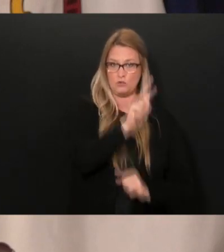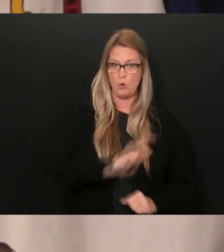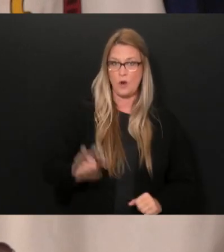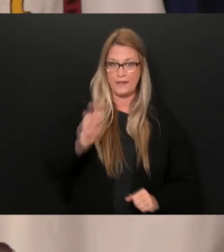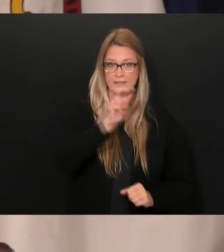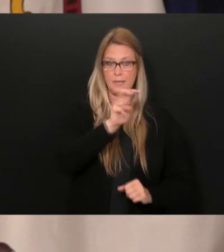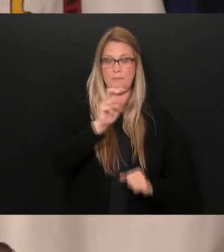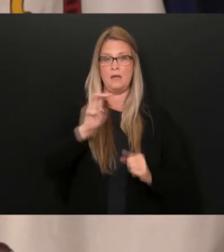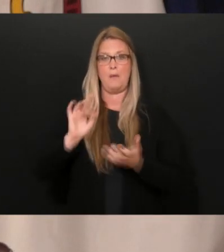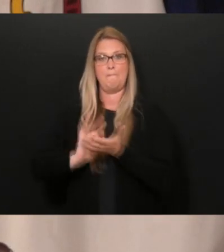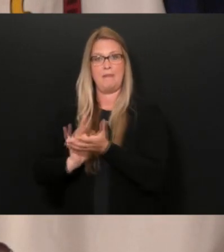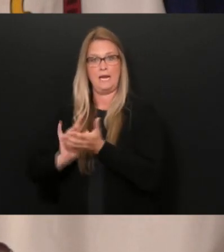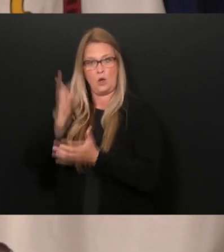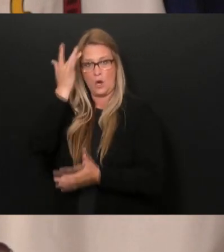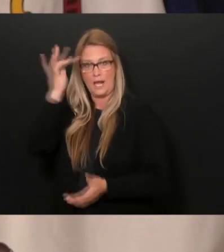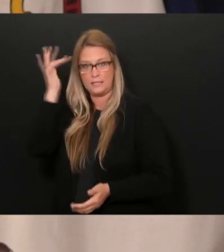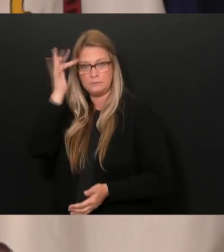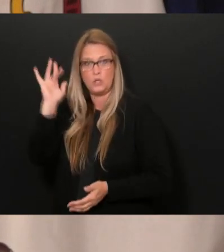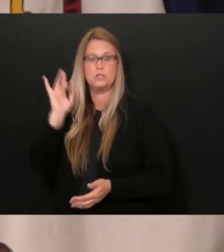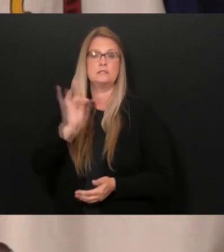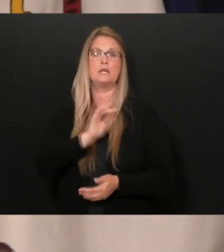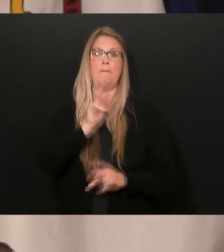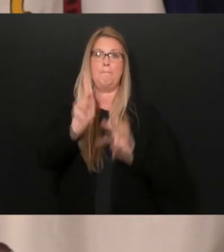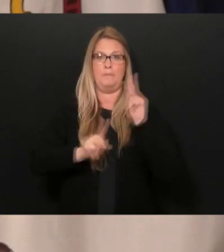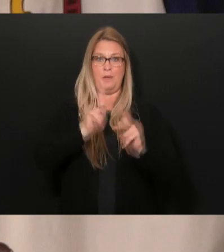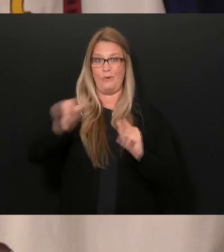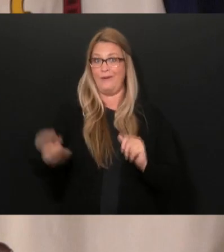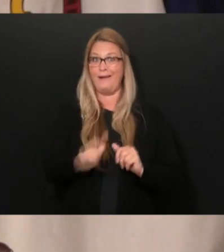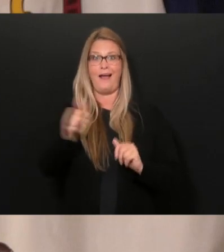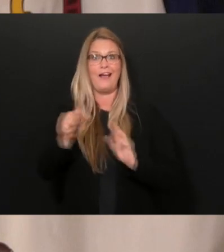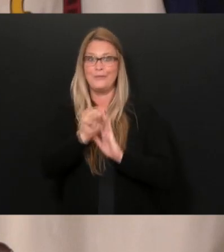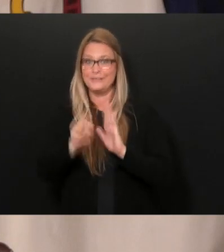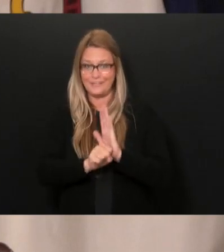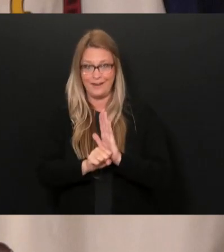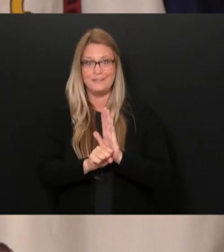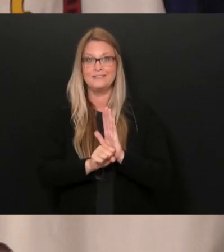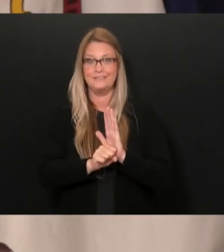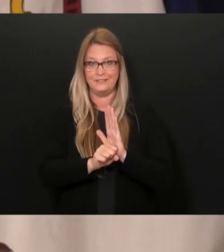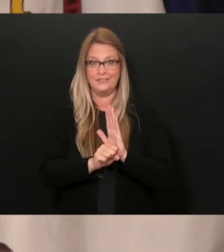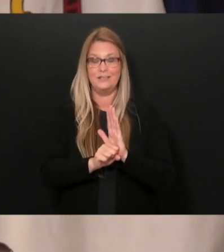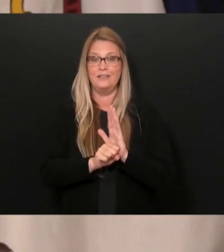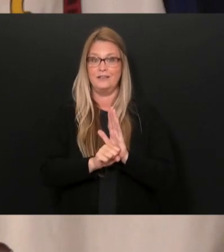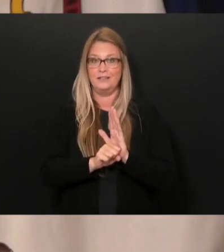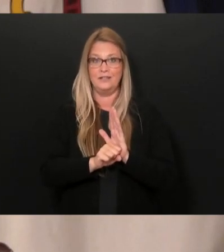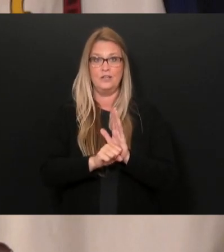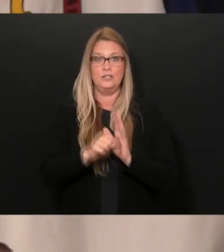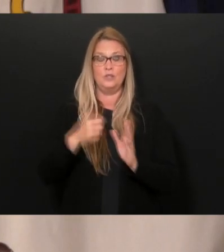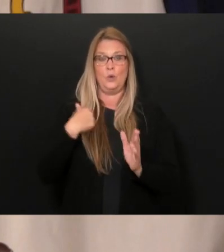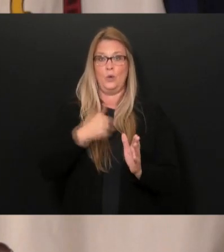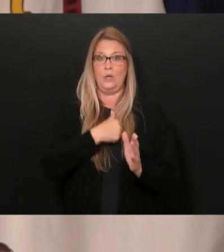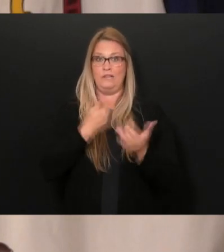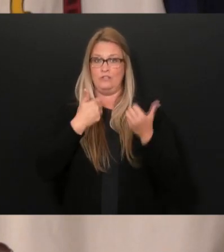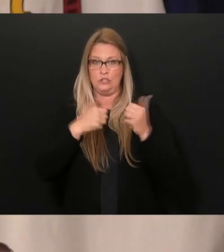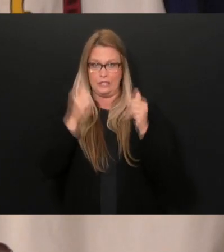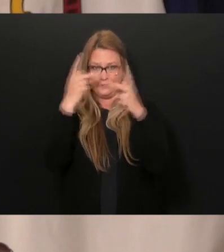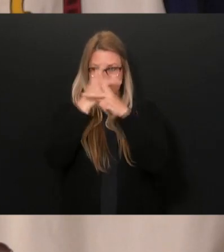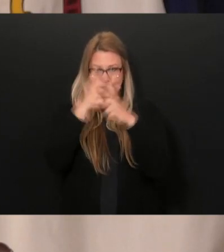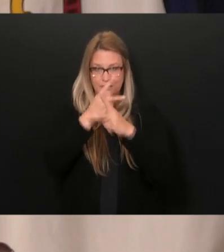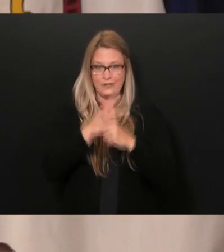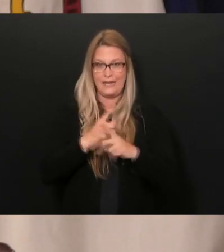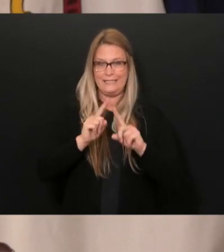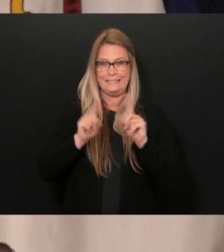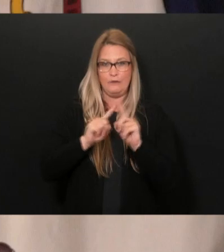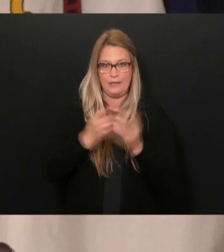medical experts to people in other states, and we've weighed a lot of different